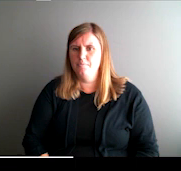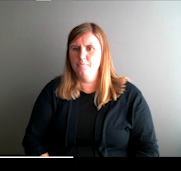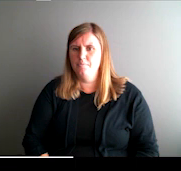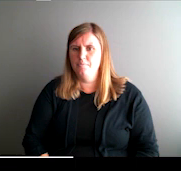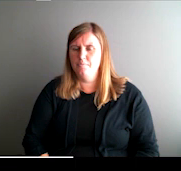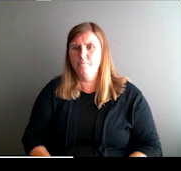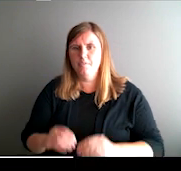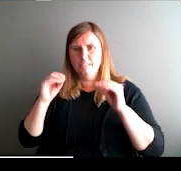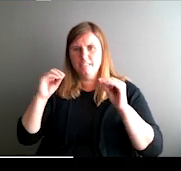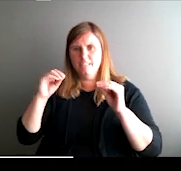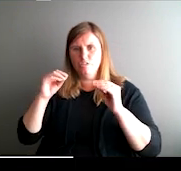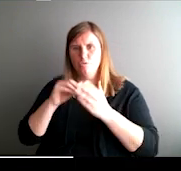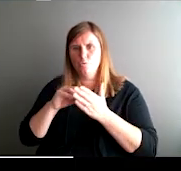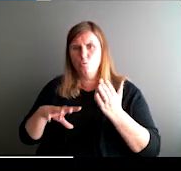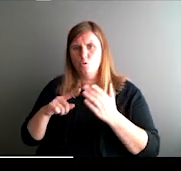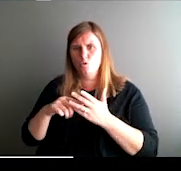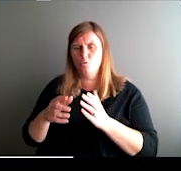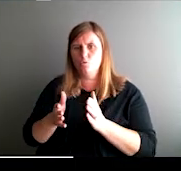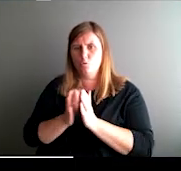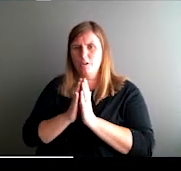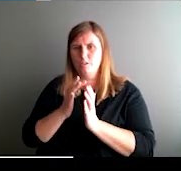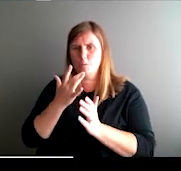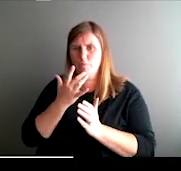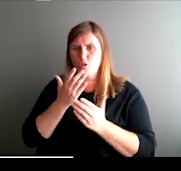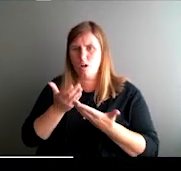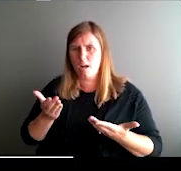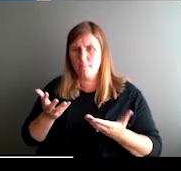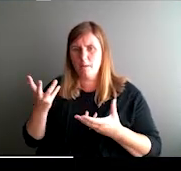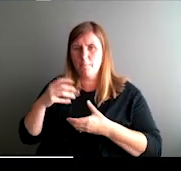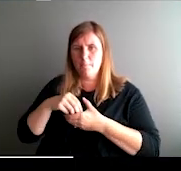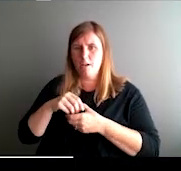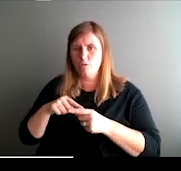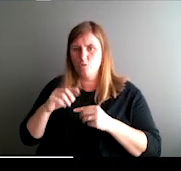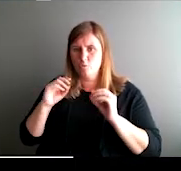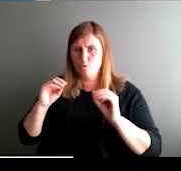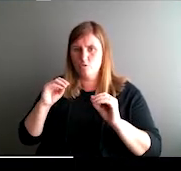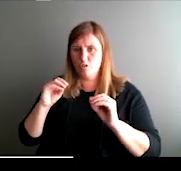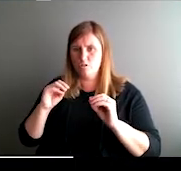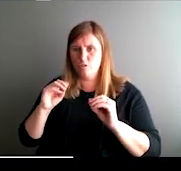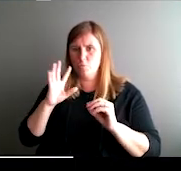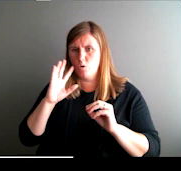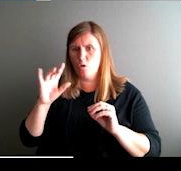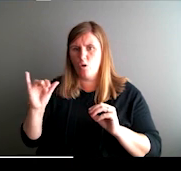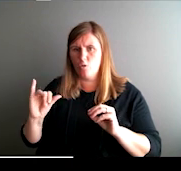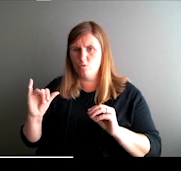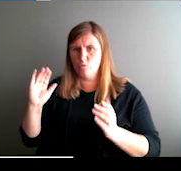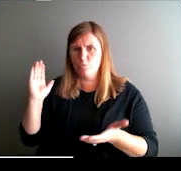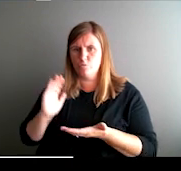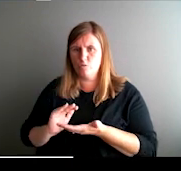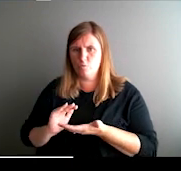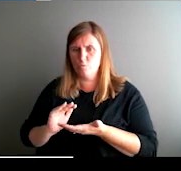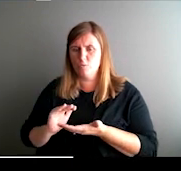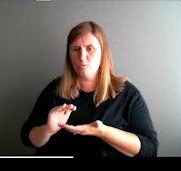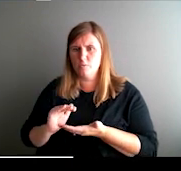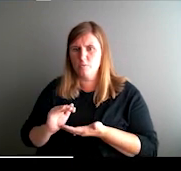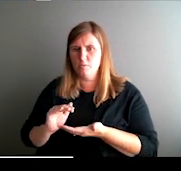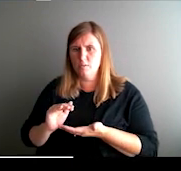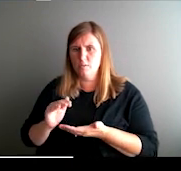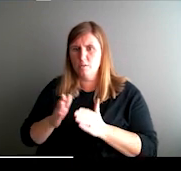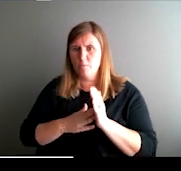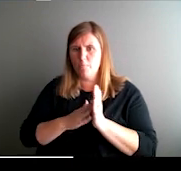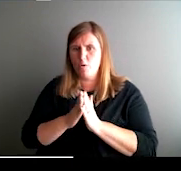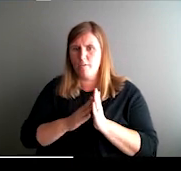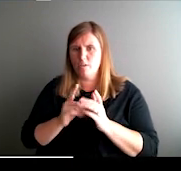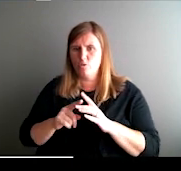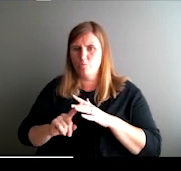Teaching the student to request these preferred items and embedding that into instruction will also reduce that motivation